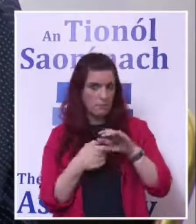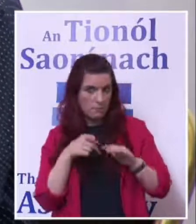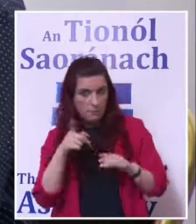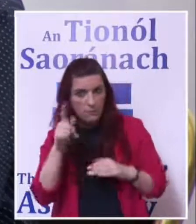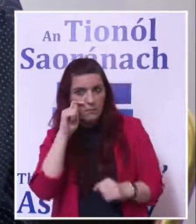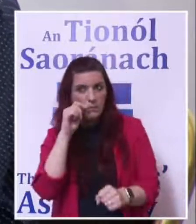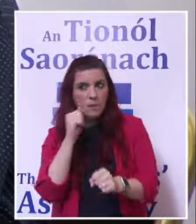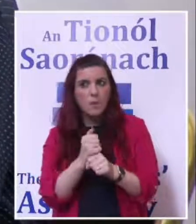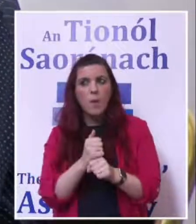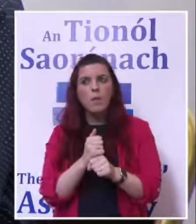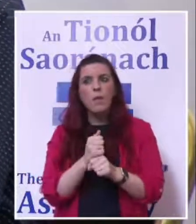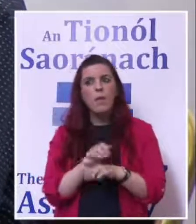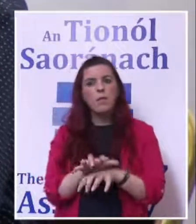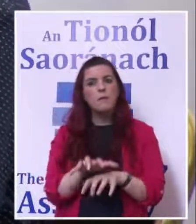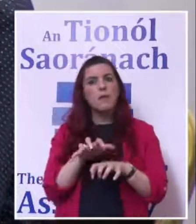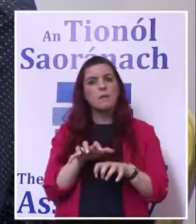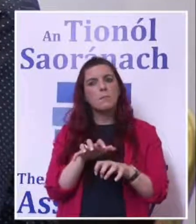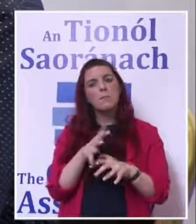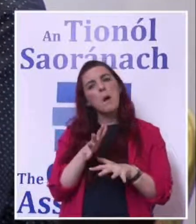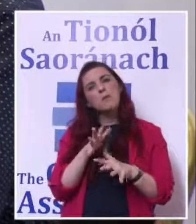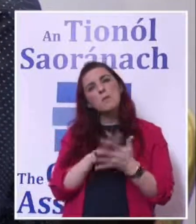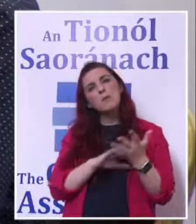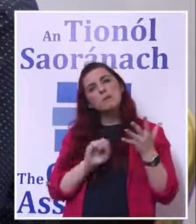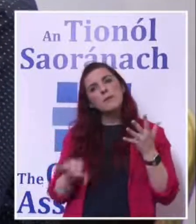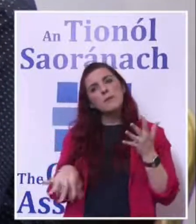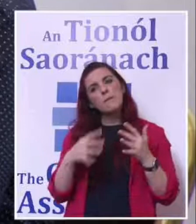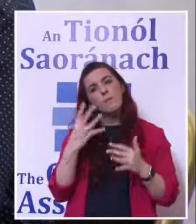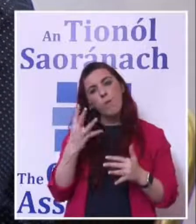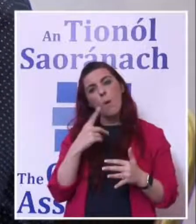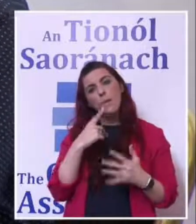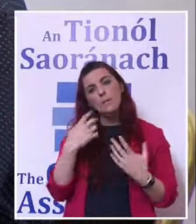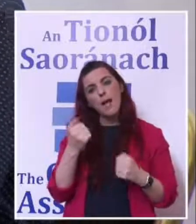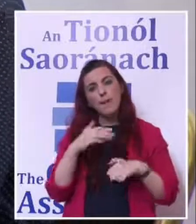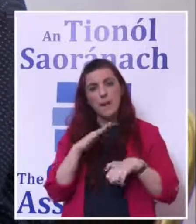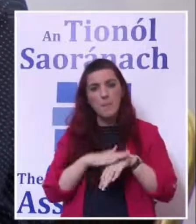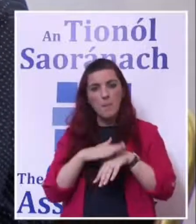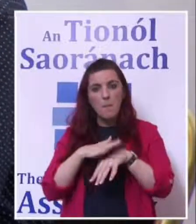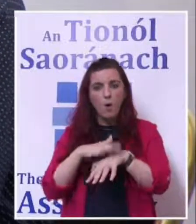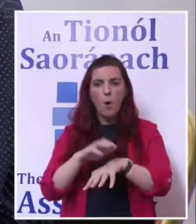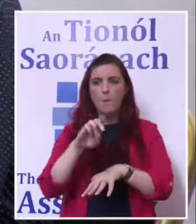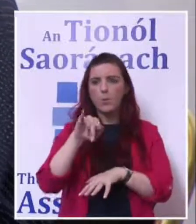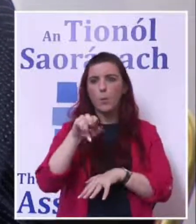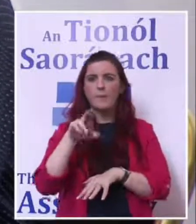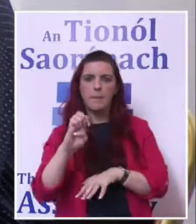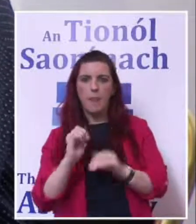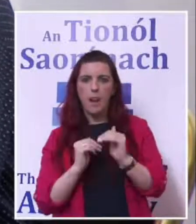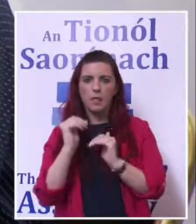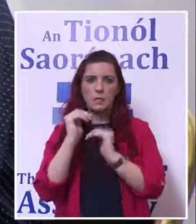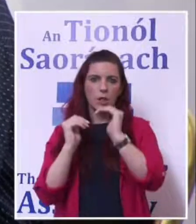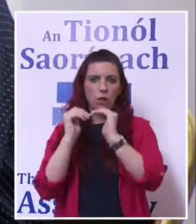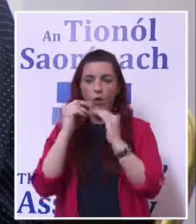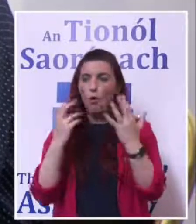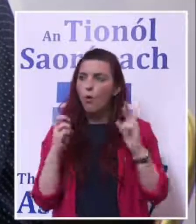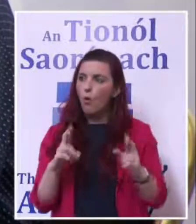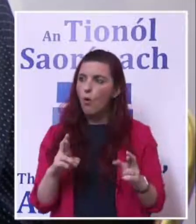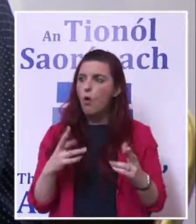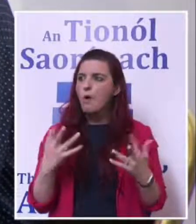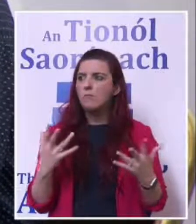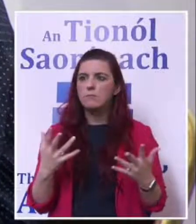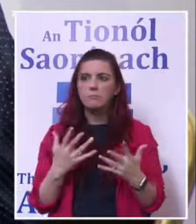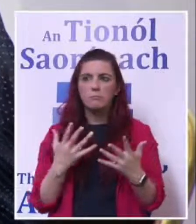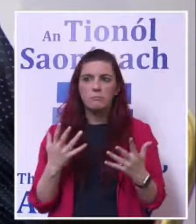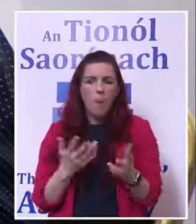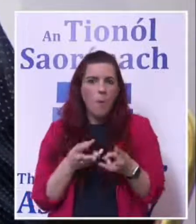at potentially getting rid of the 4 but having that more municipal tier underneath?